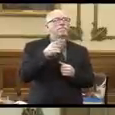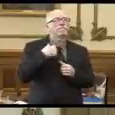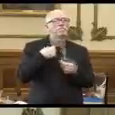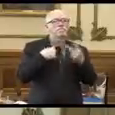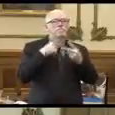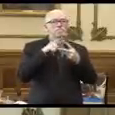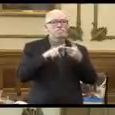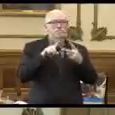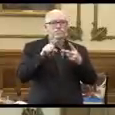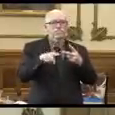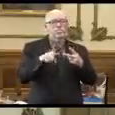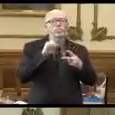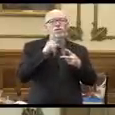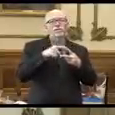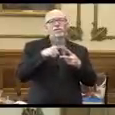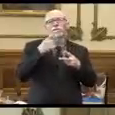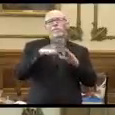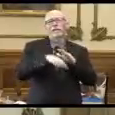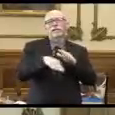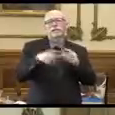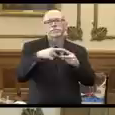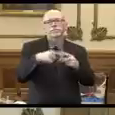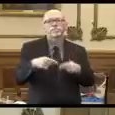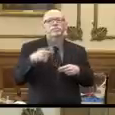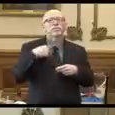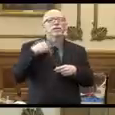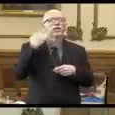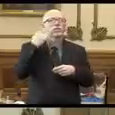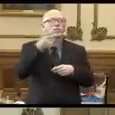2-part question. Well, the first is very basic. I know we